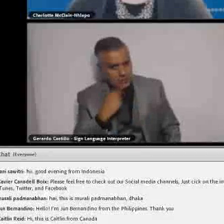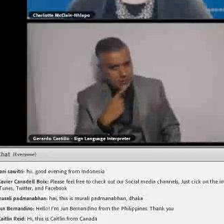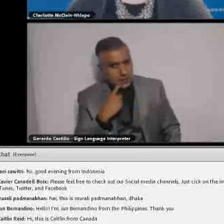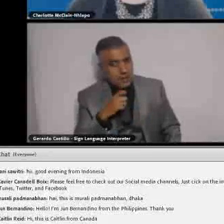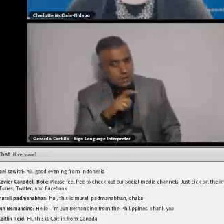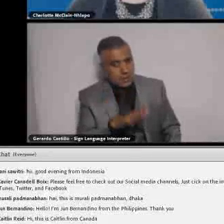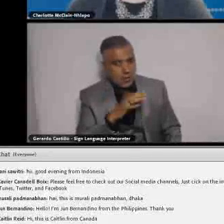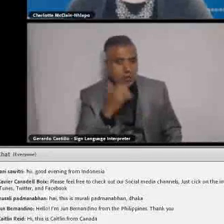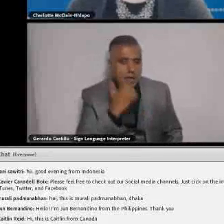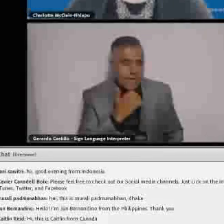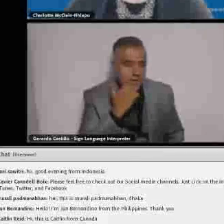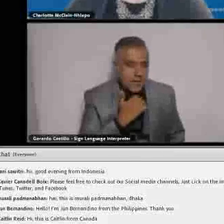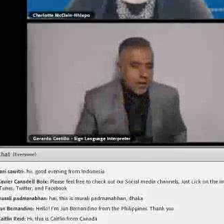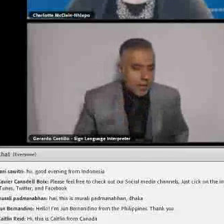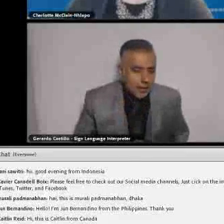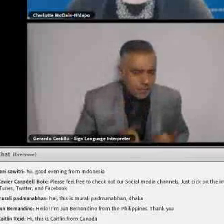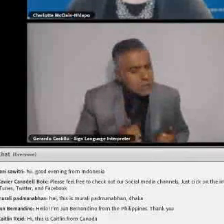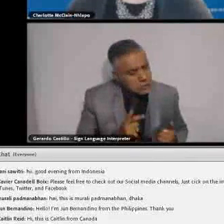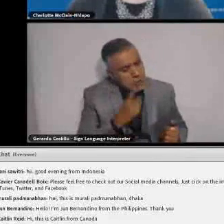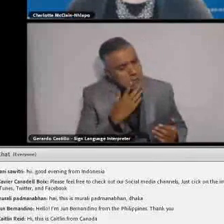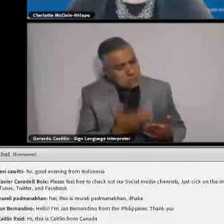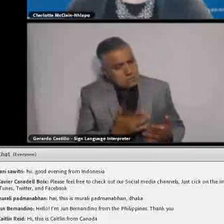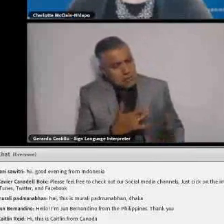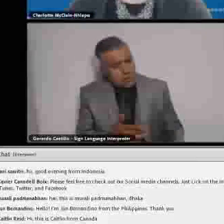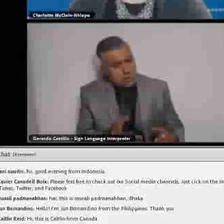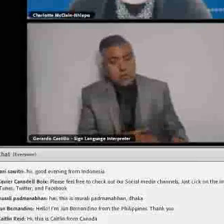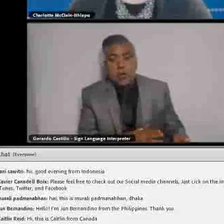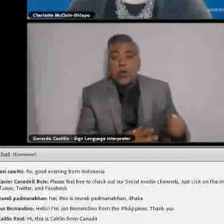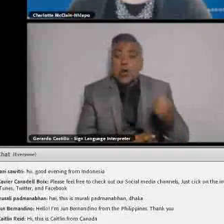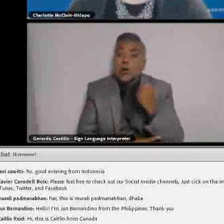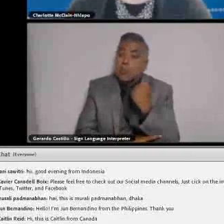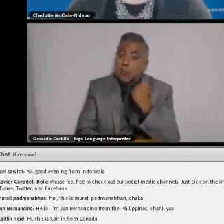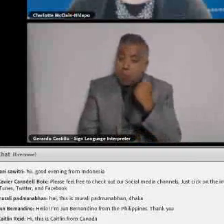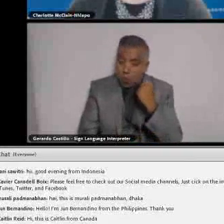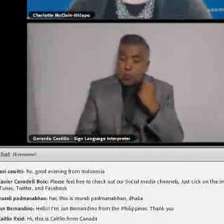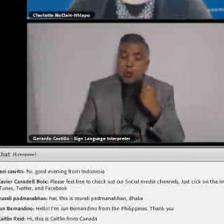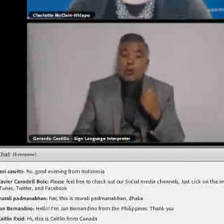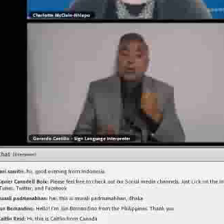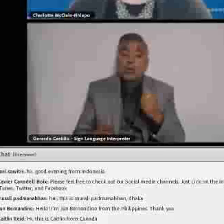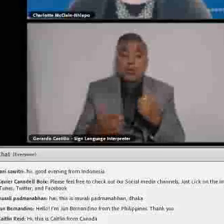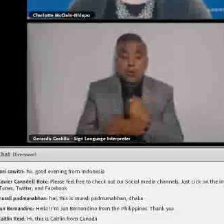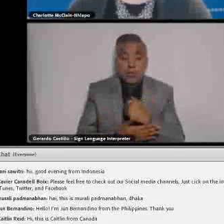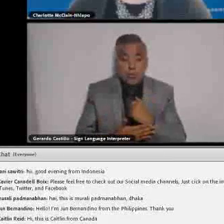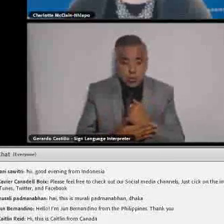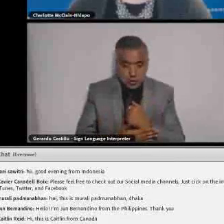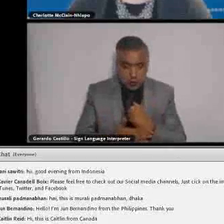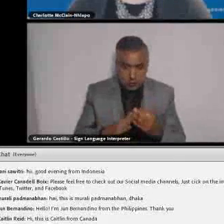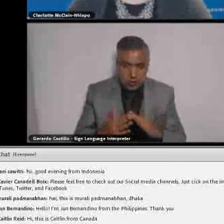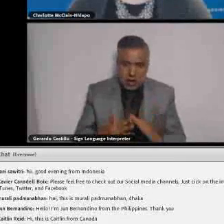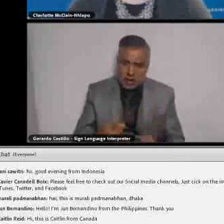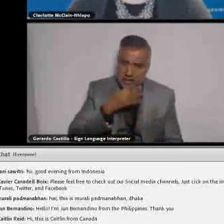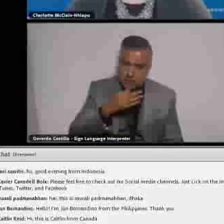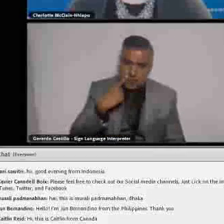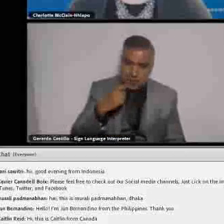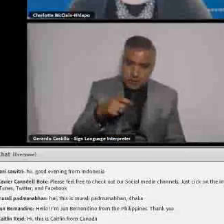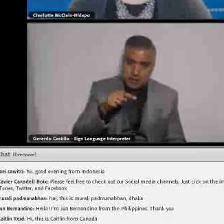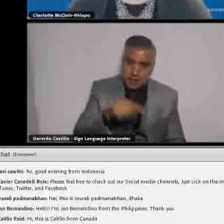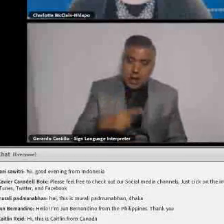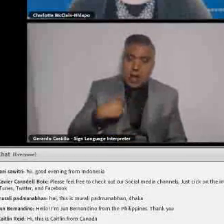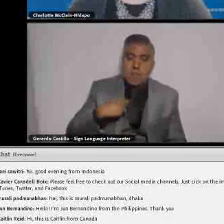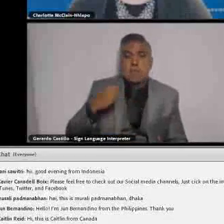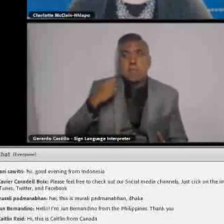living. Particularly poor communities are really expert at managing risk because they're dealing with a myriad of risks on a day-to-day